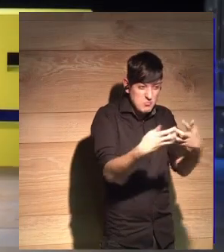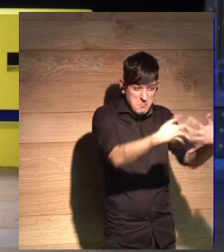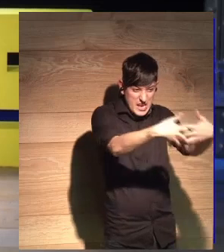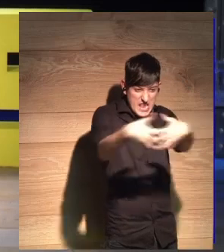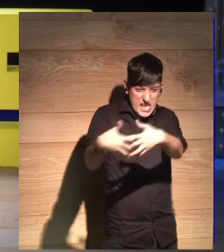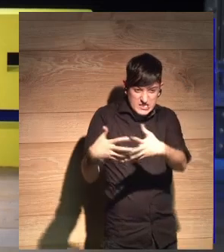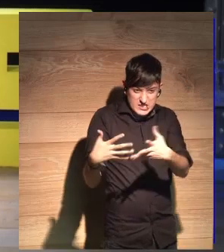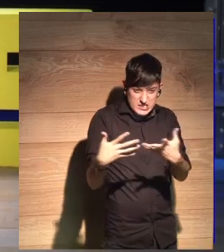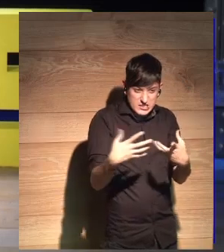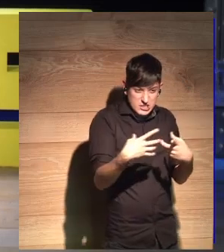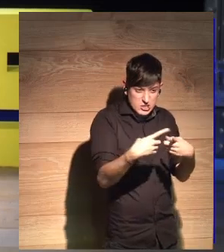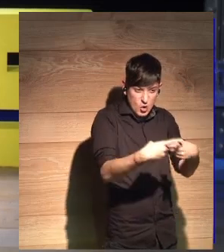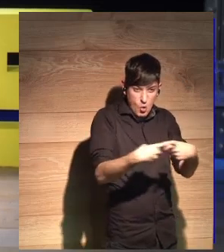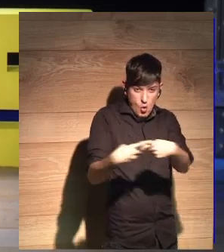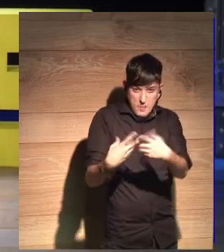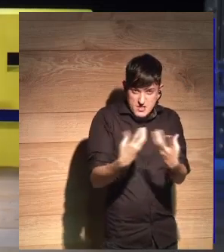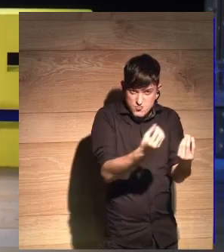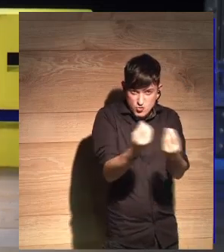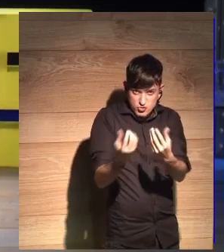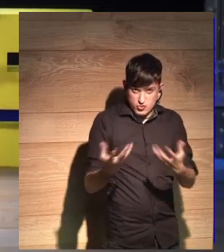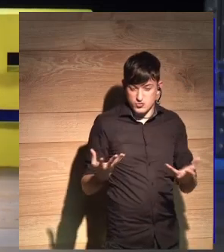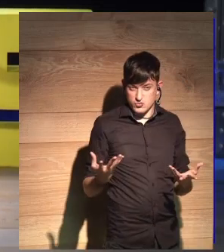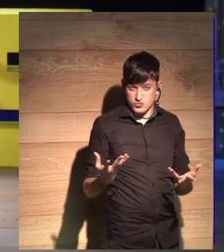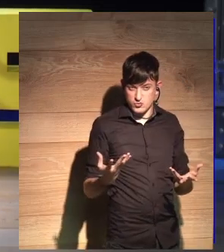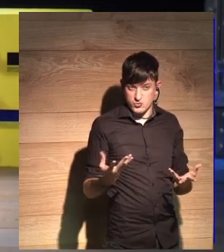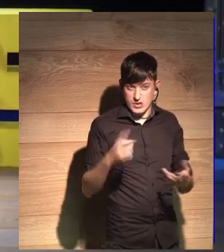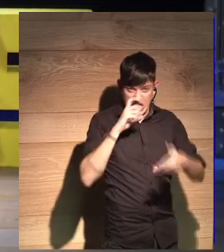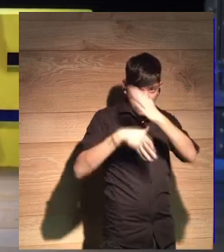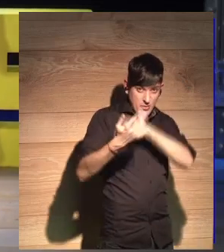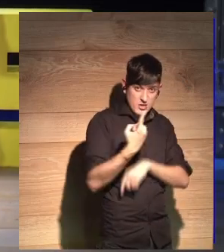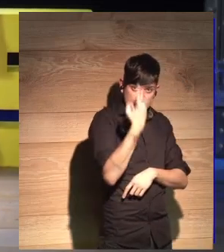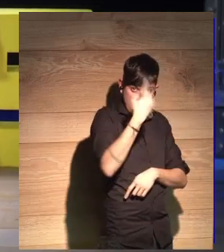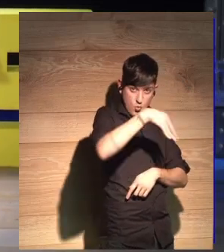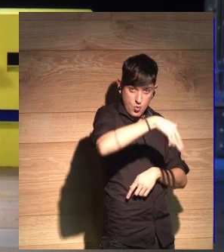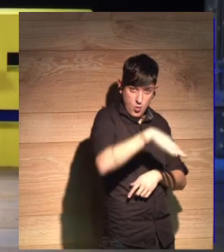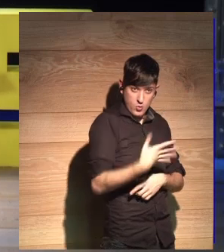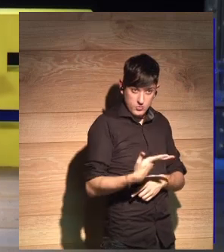this is where they got the idea that the scarce resource will be attention.